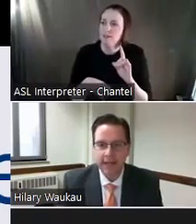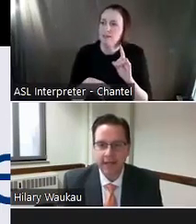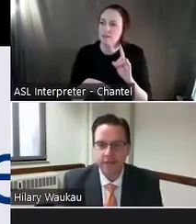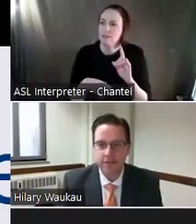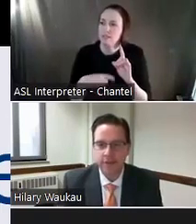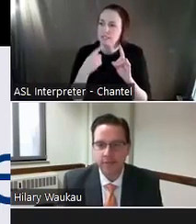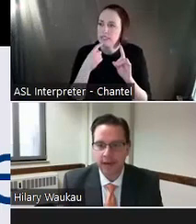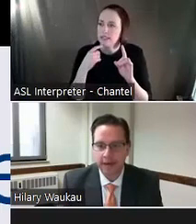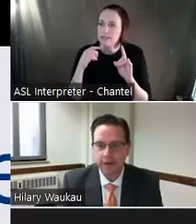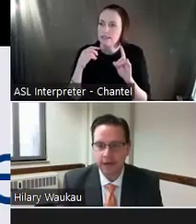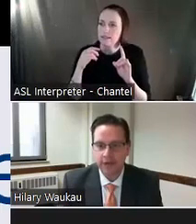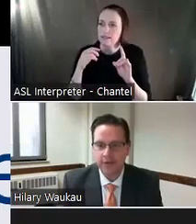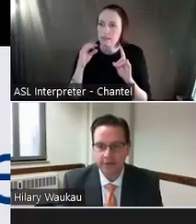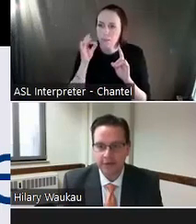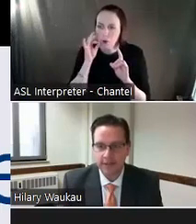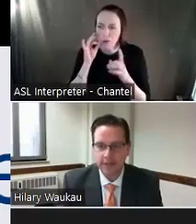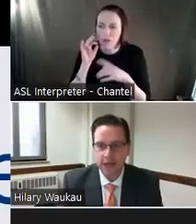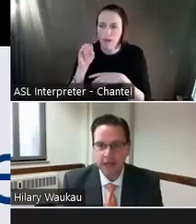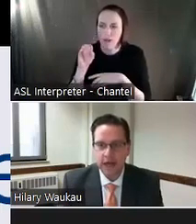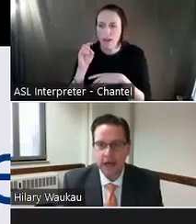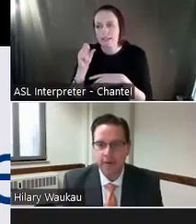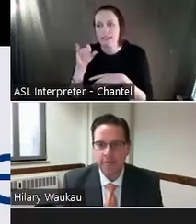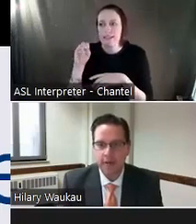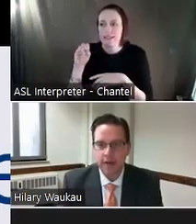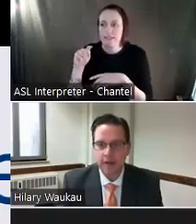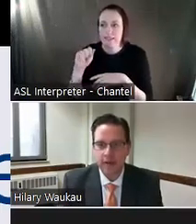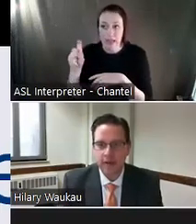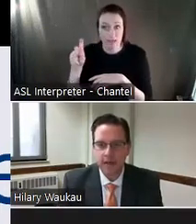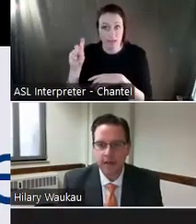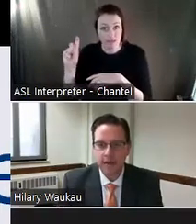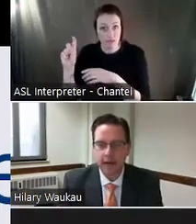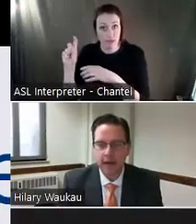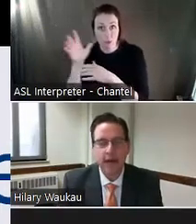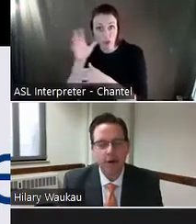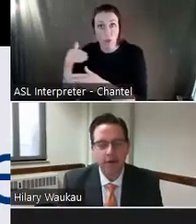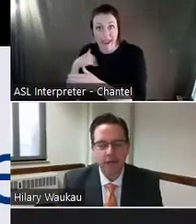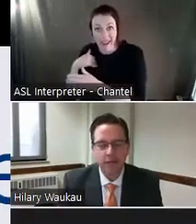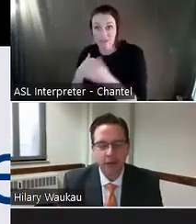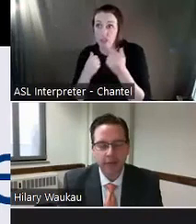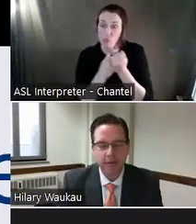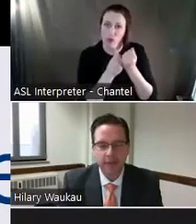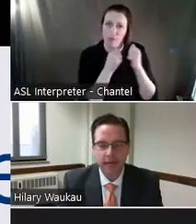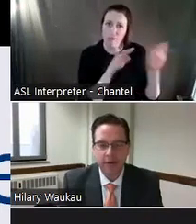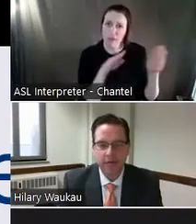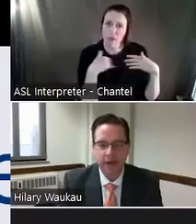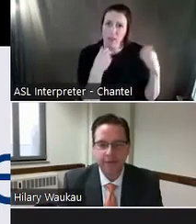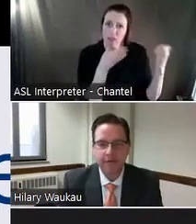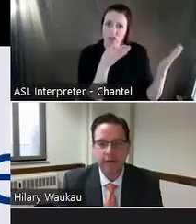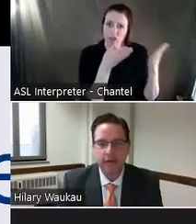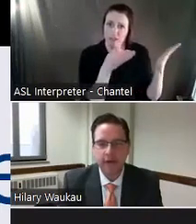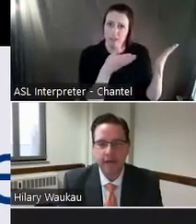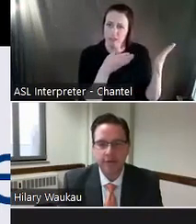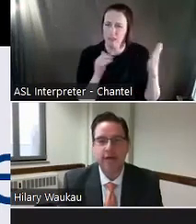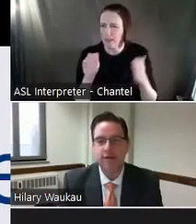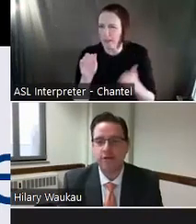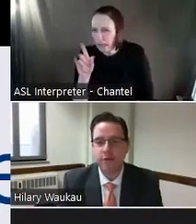excise tax to support behavioral health services. Annie, I wonder if you could help us with that one. The